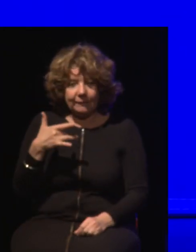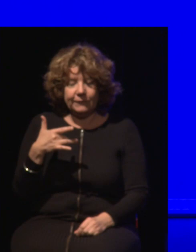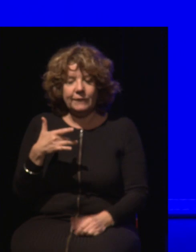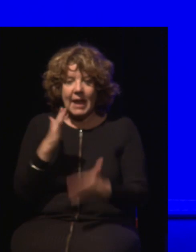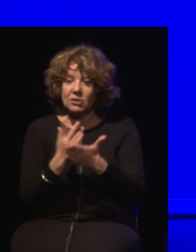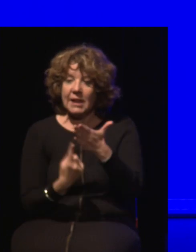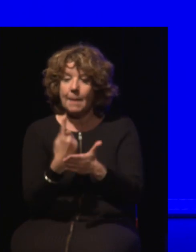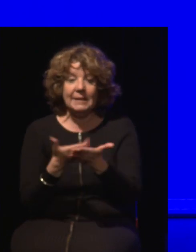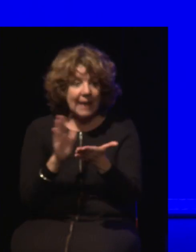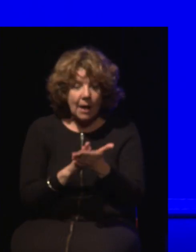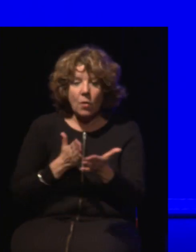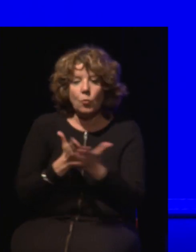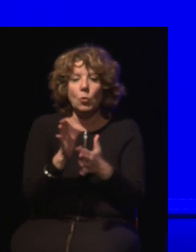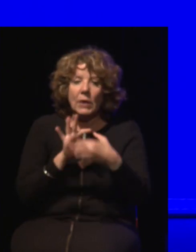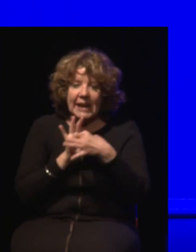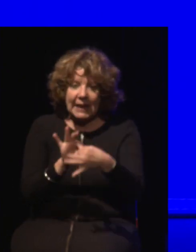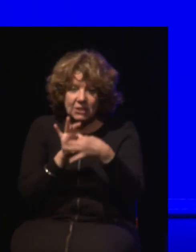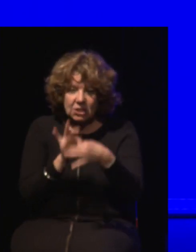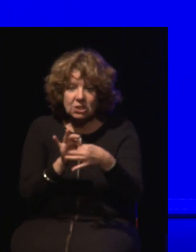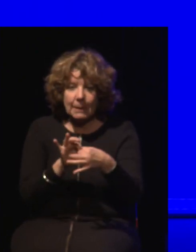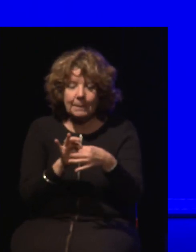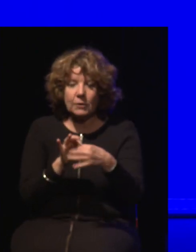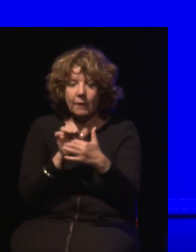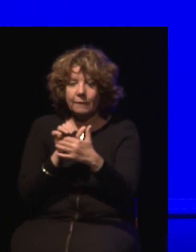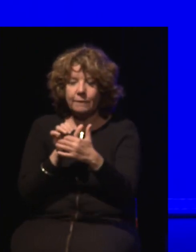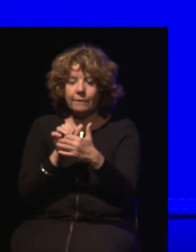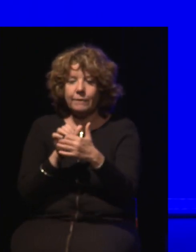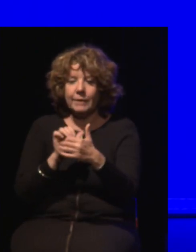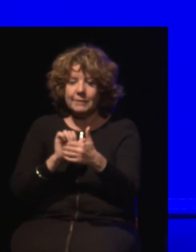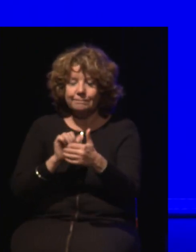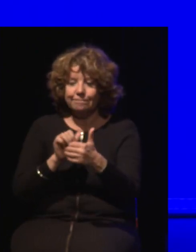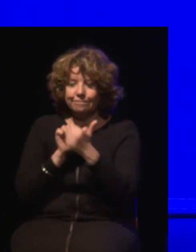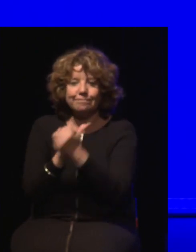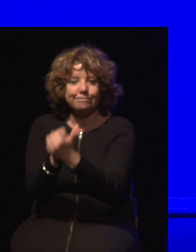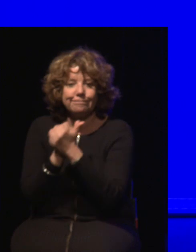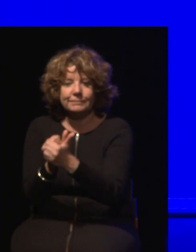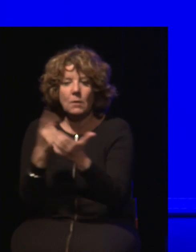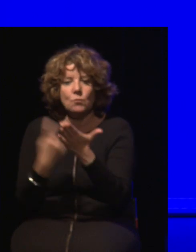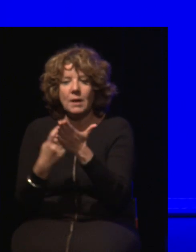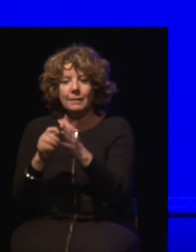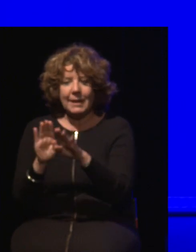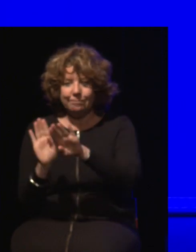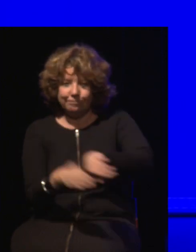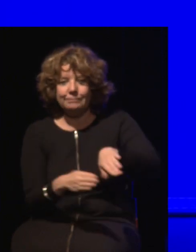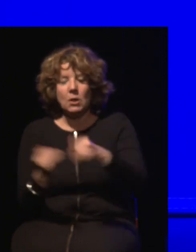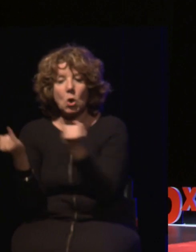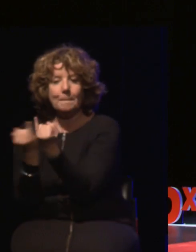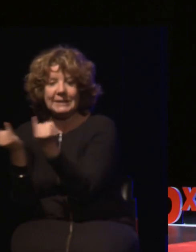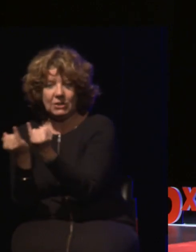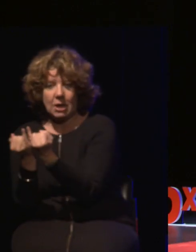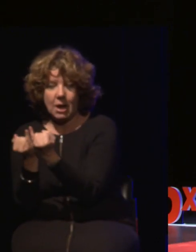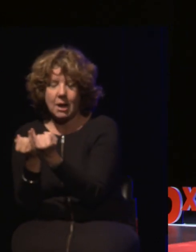hear that life is shaped more by relationships of compatibility and mutual benefit